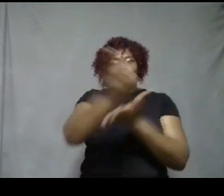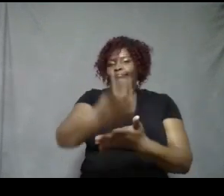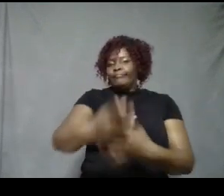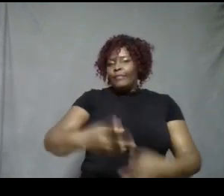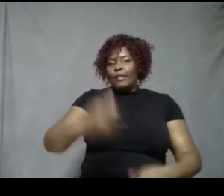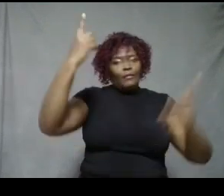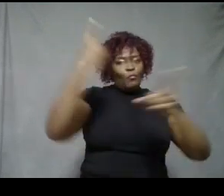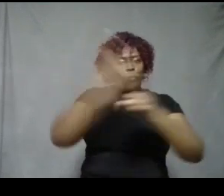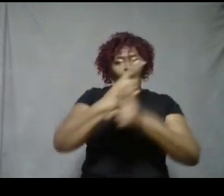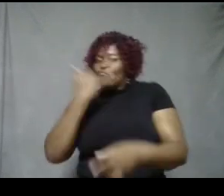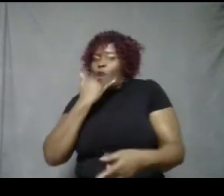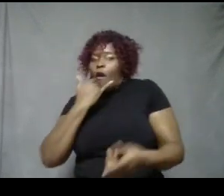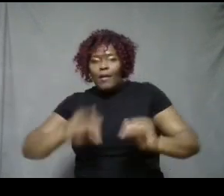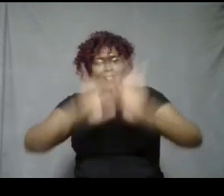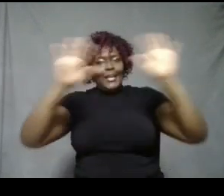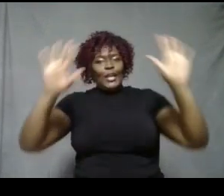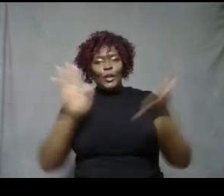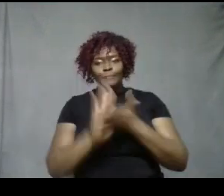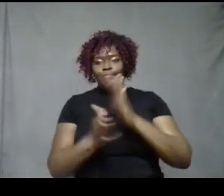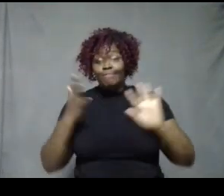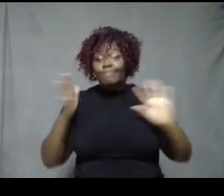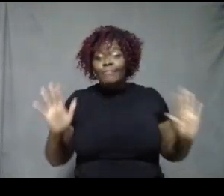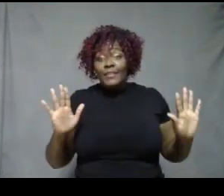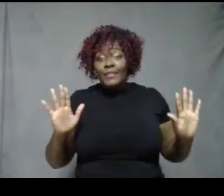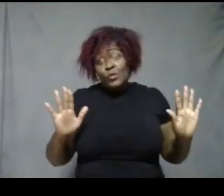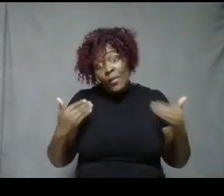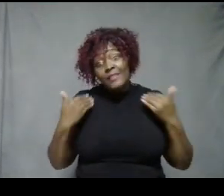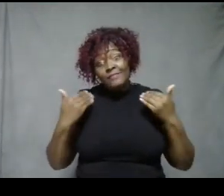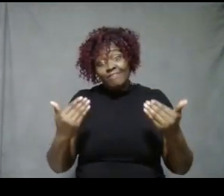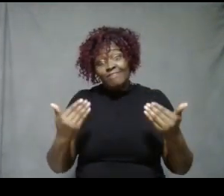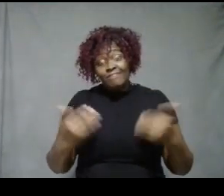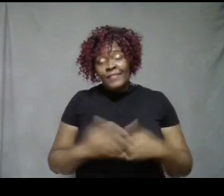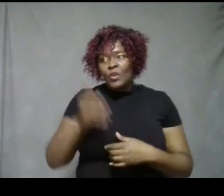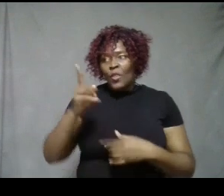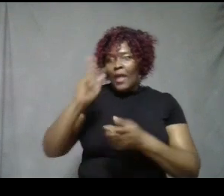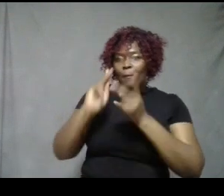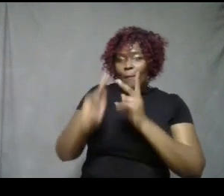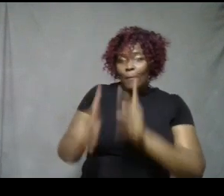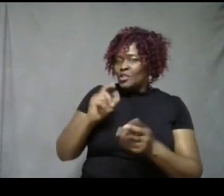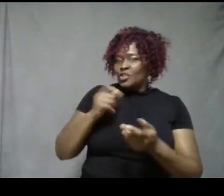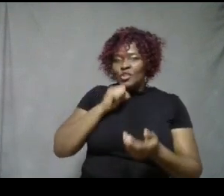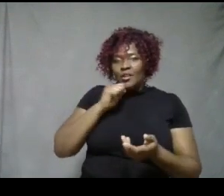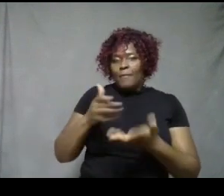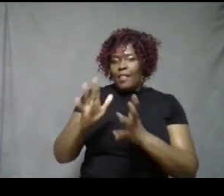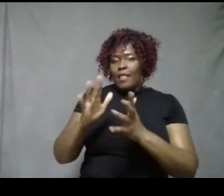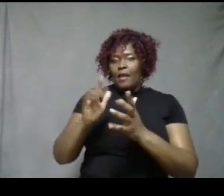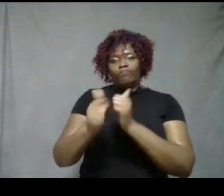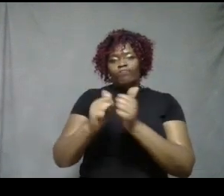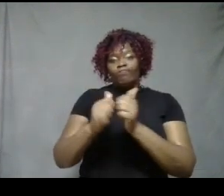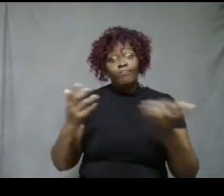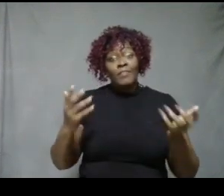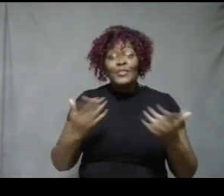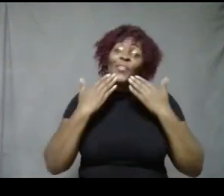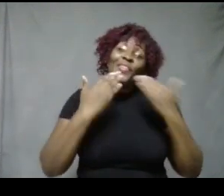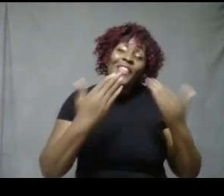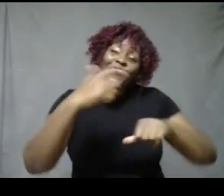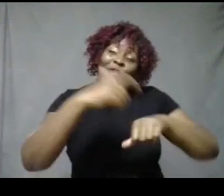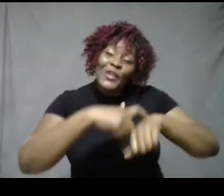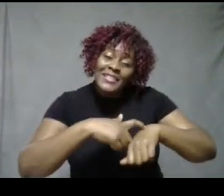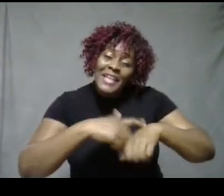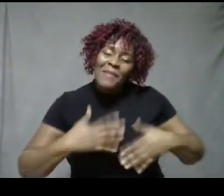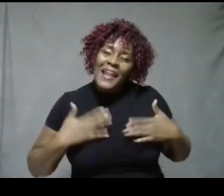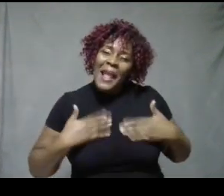kind of rule. And let's just make it happen. That person should not be eligible. Thank you for your time and Happy New Year, everyone. And I'll end on the